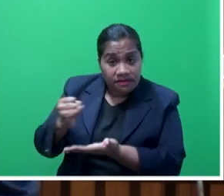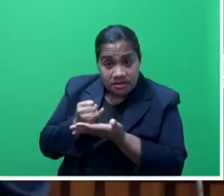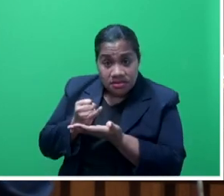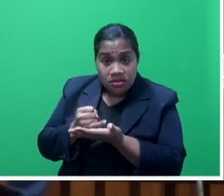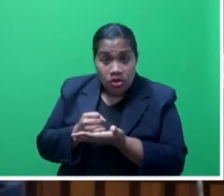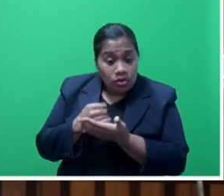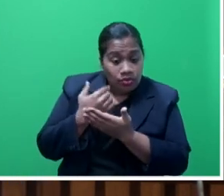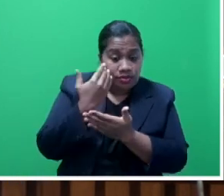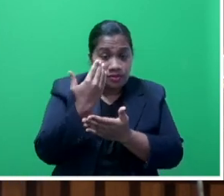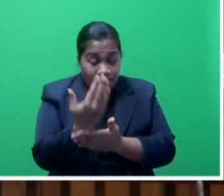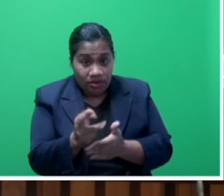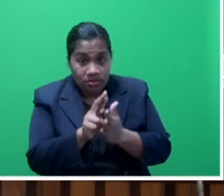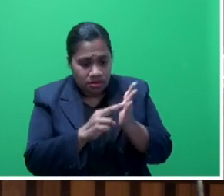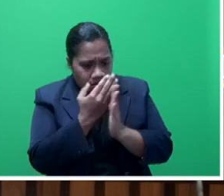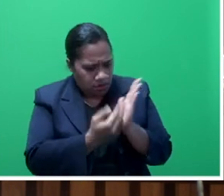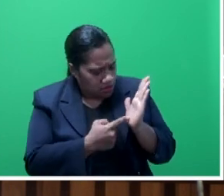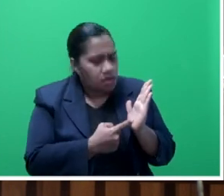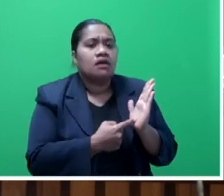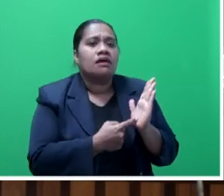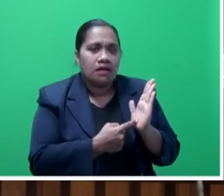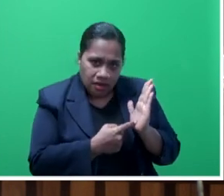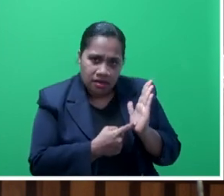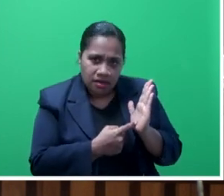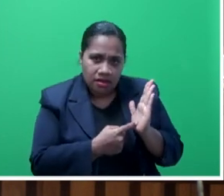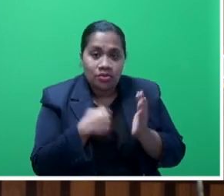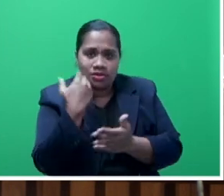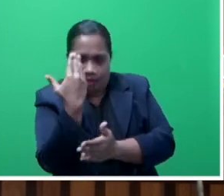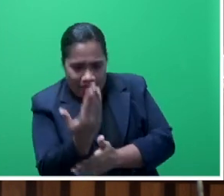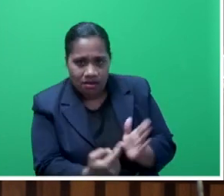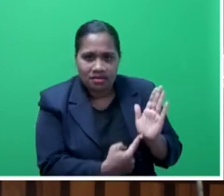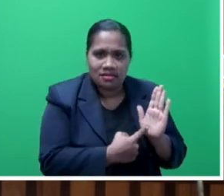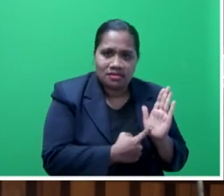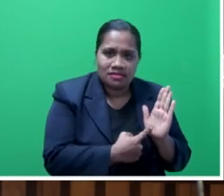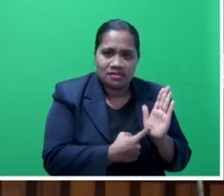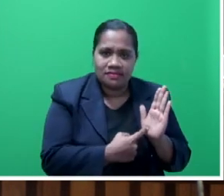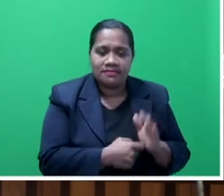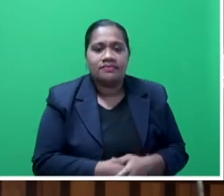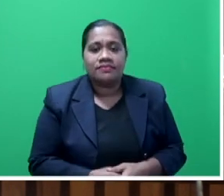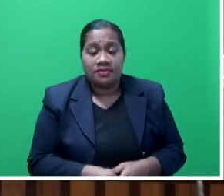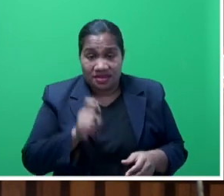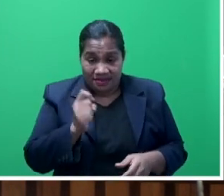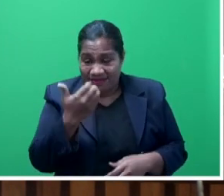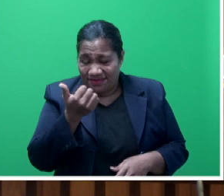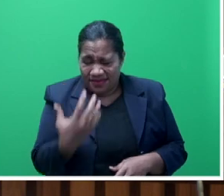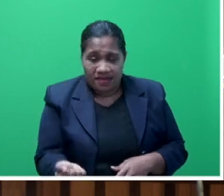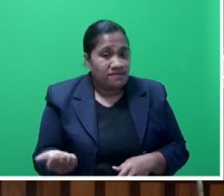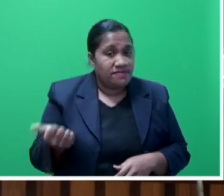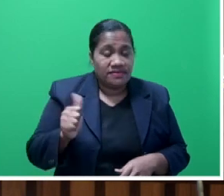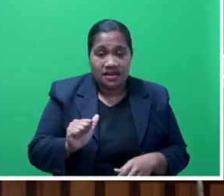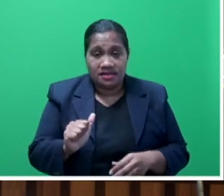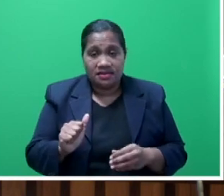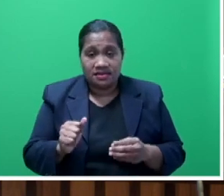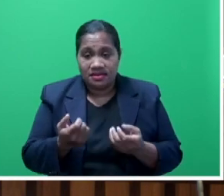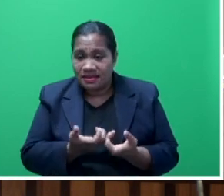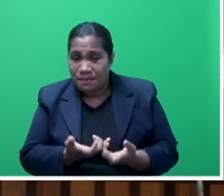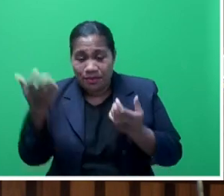regulations obviously can depend on those regulations. Should there be any departure from the regulation that will adversely affect the